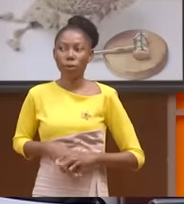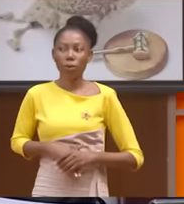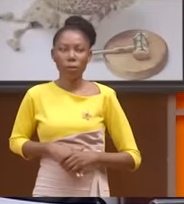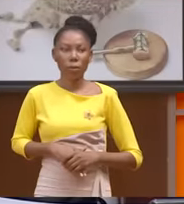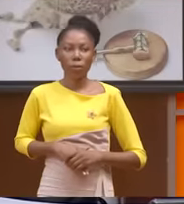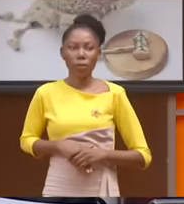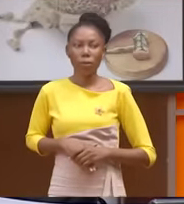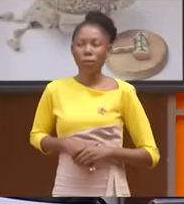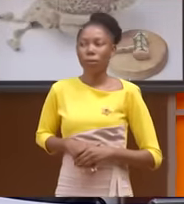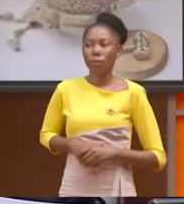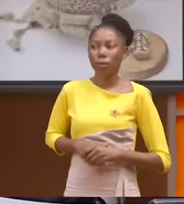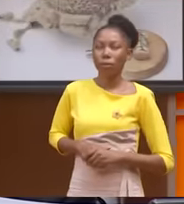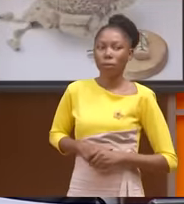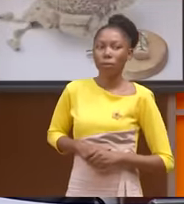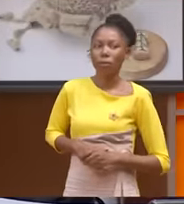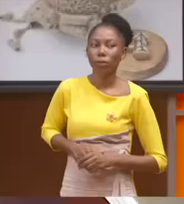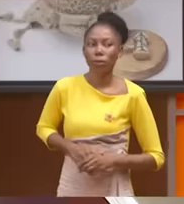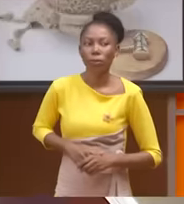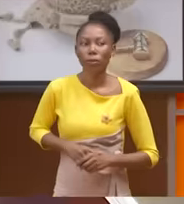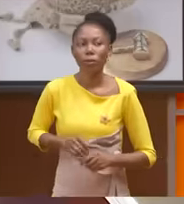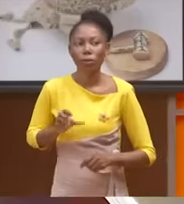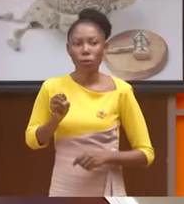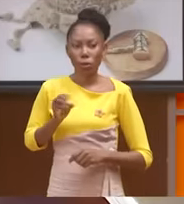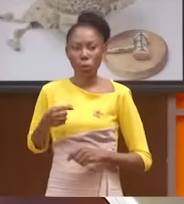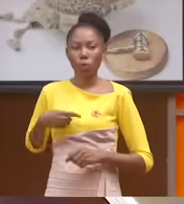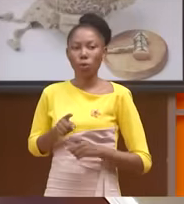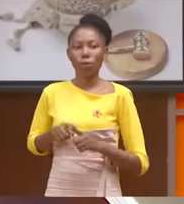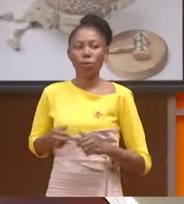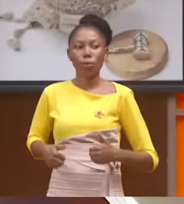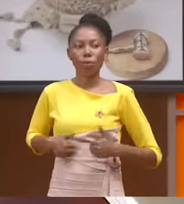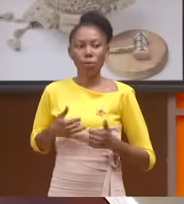So that's where we are right now. So we address that.